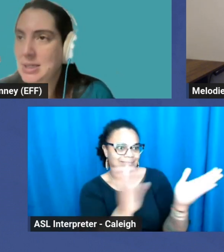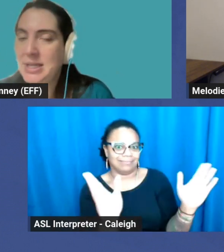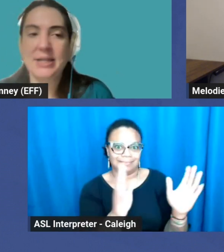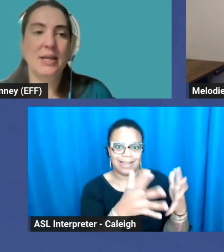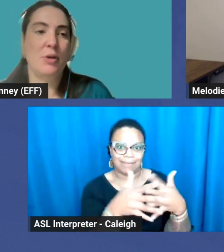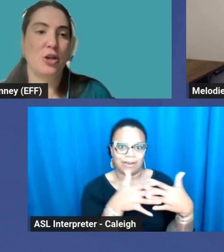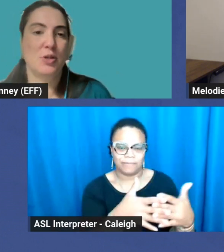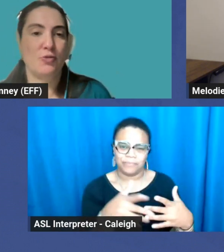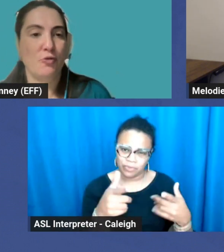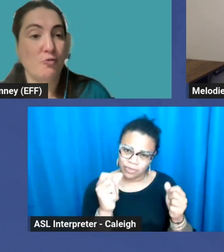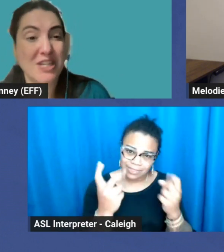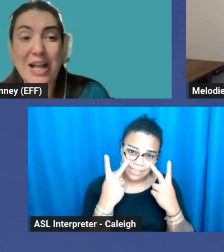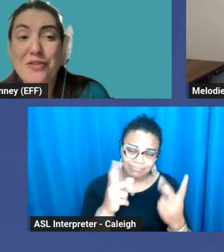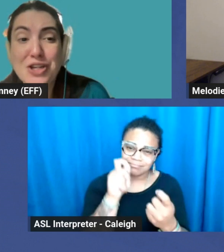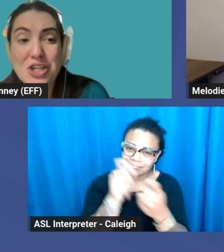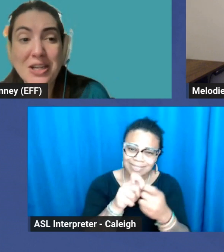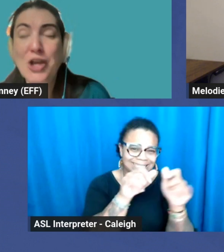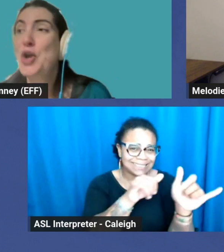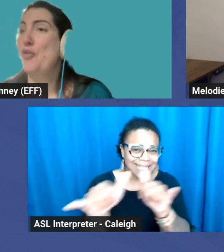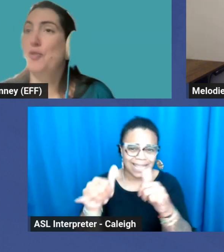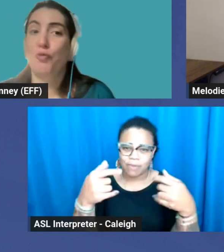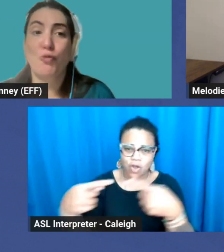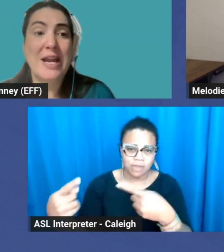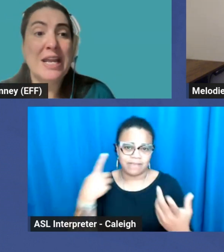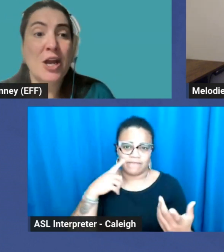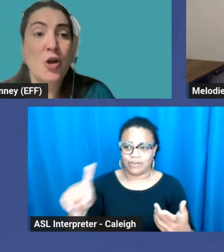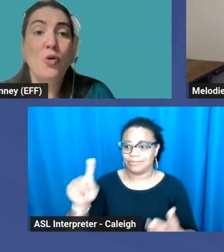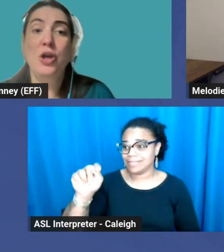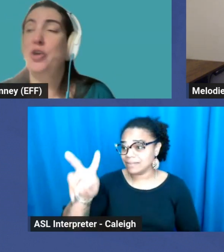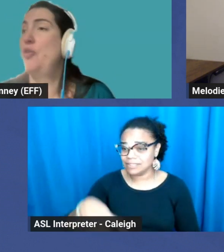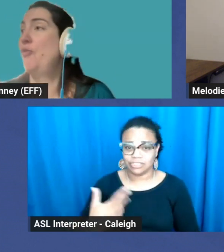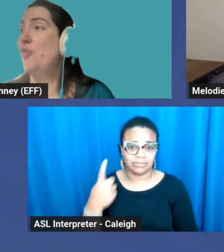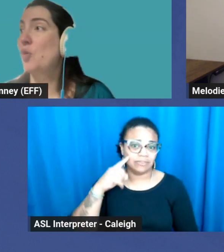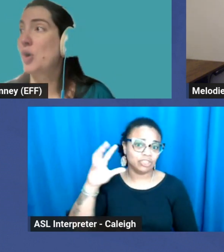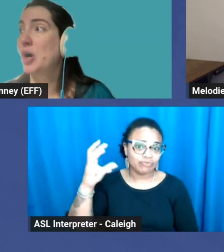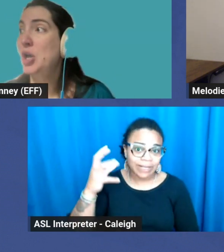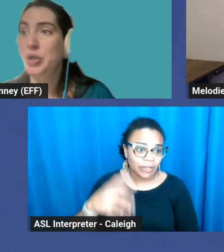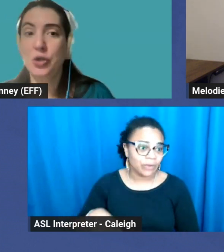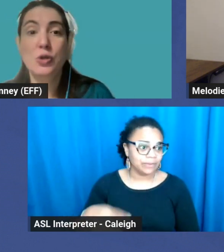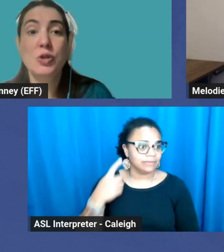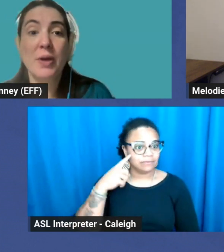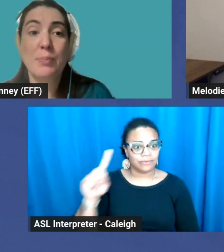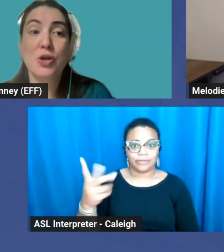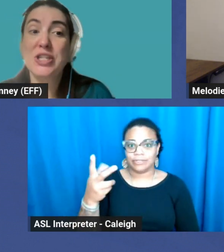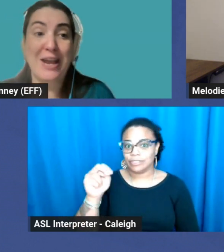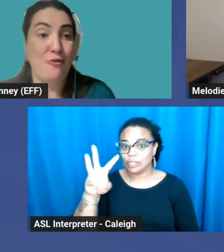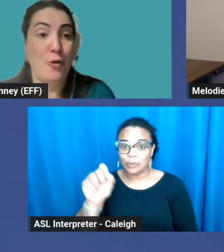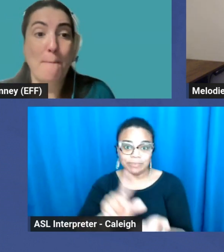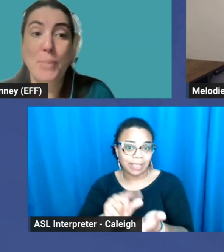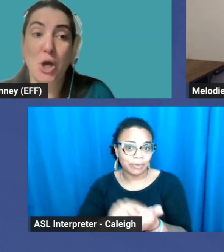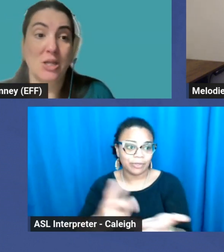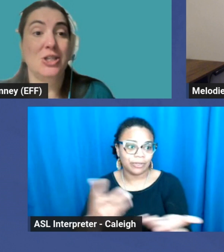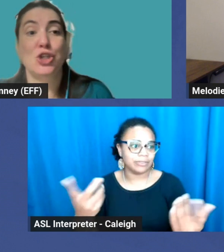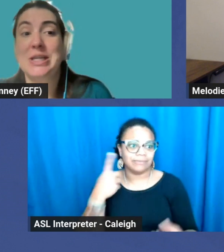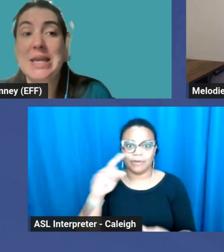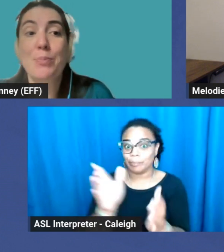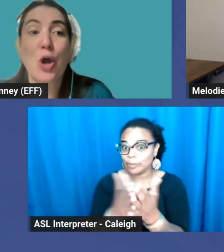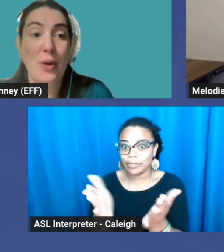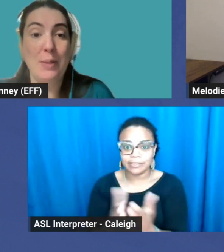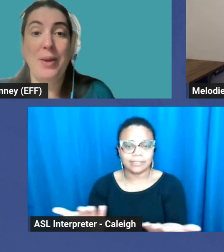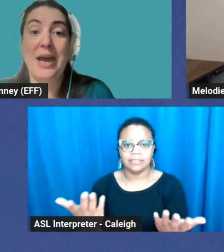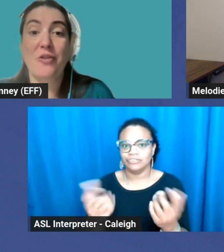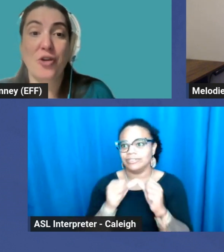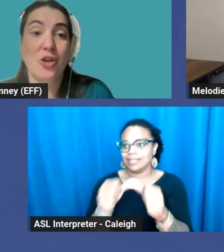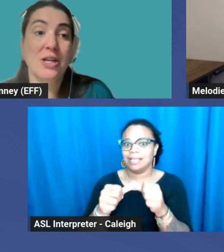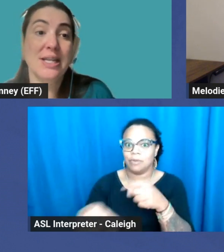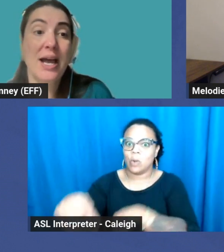look at the exact same arguments for television, for radio, for newspapers, and for books. Just keep